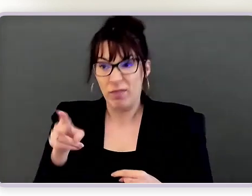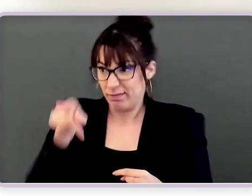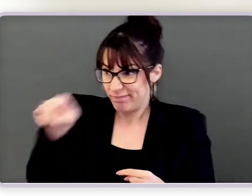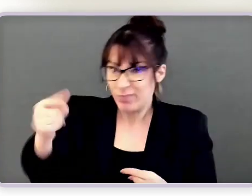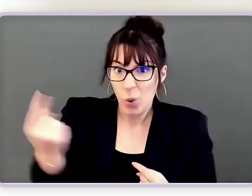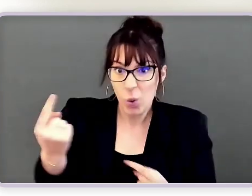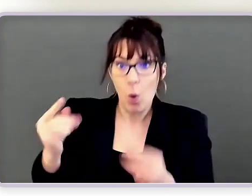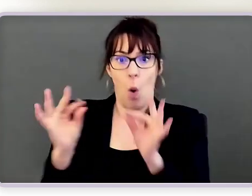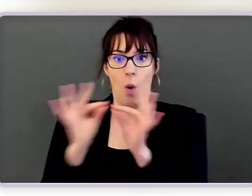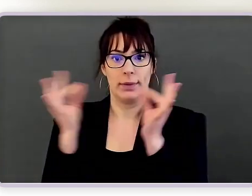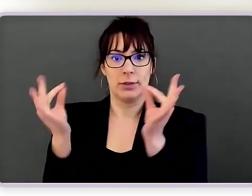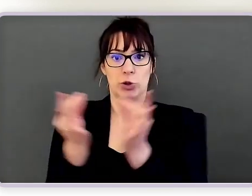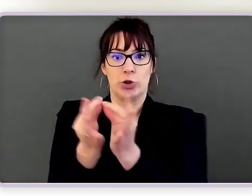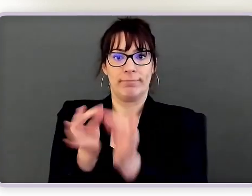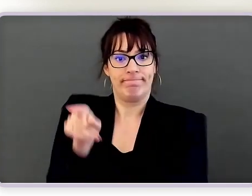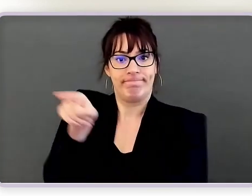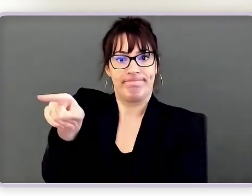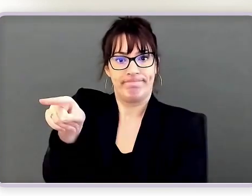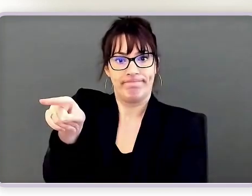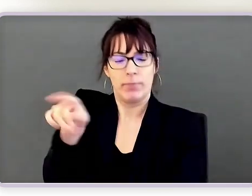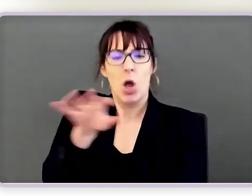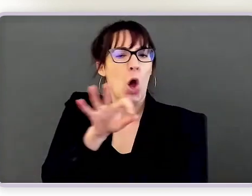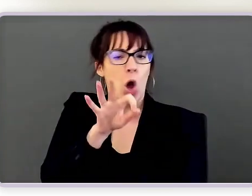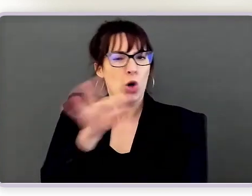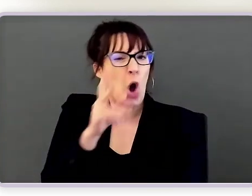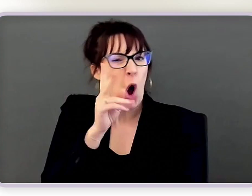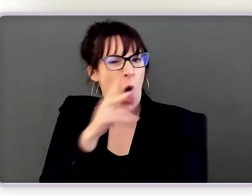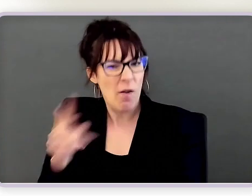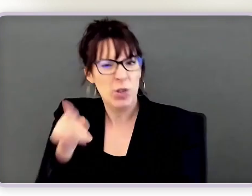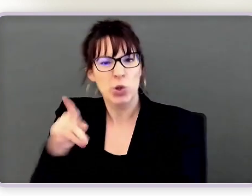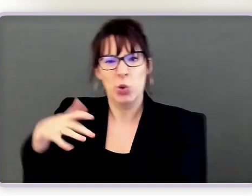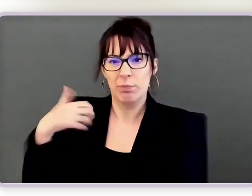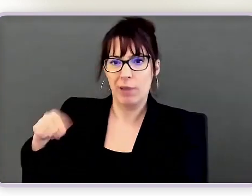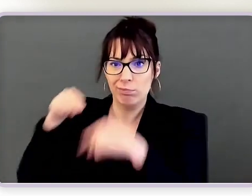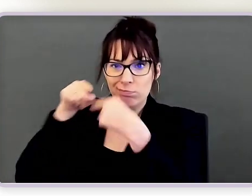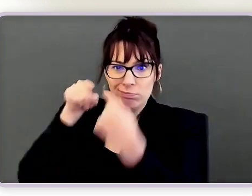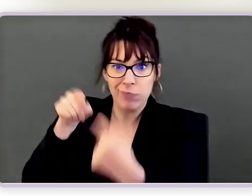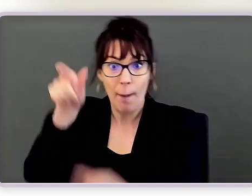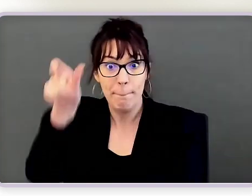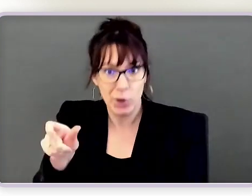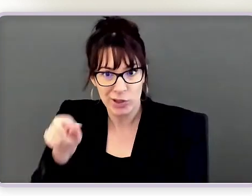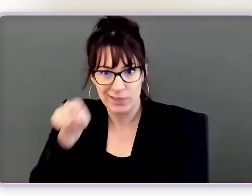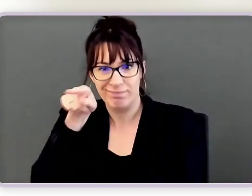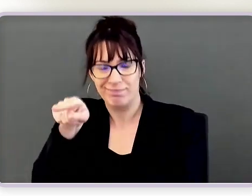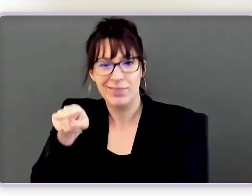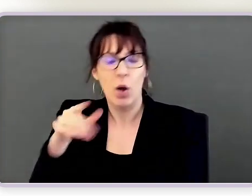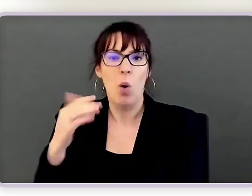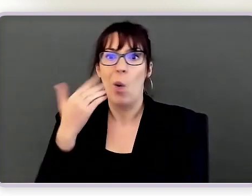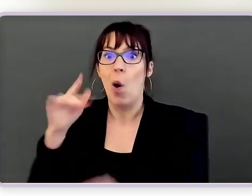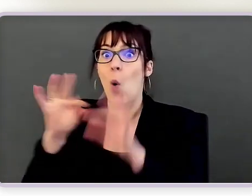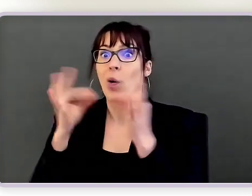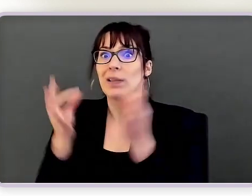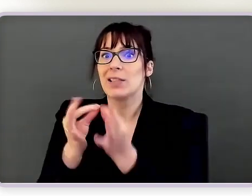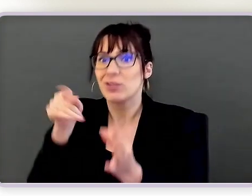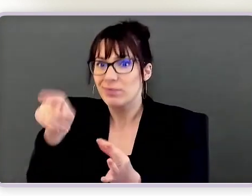person. And so usually they have insurance companies, and they will come with not only sometimes